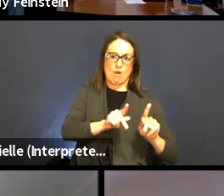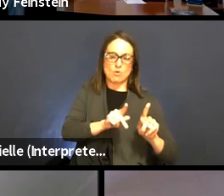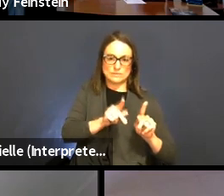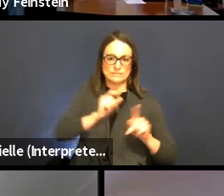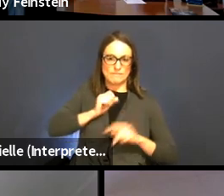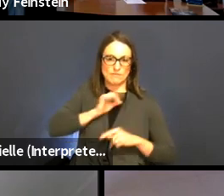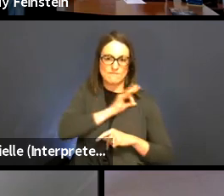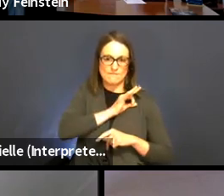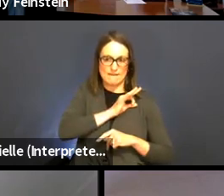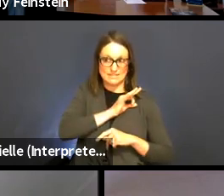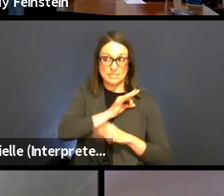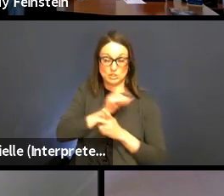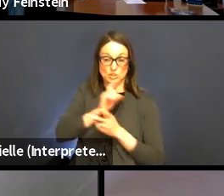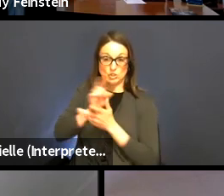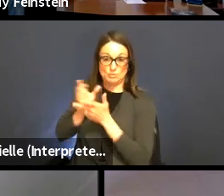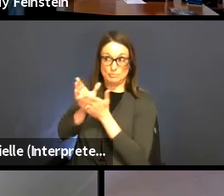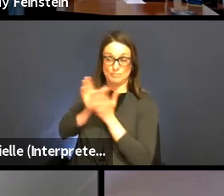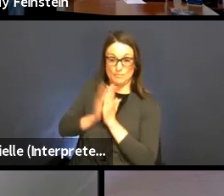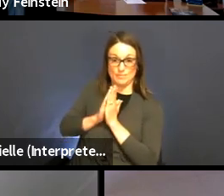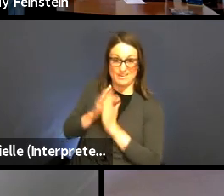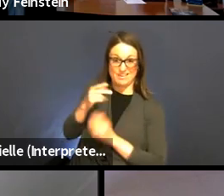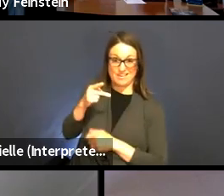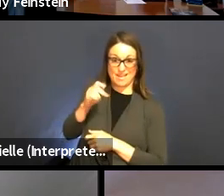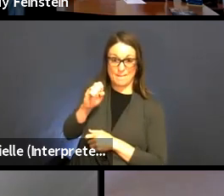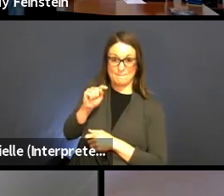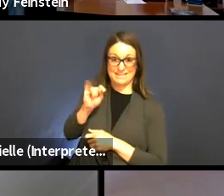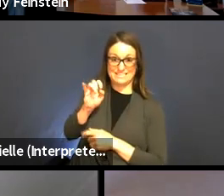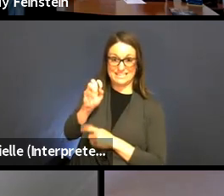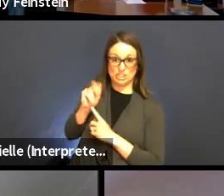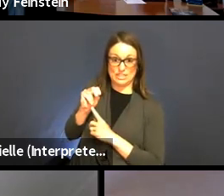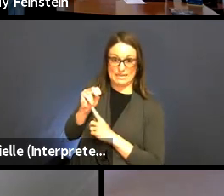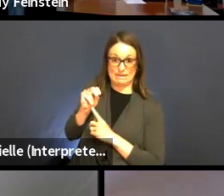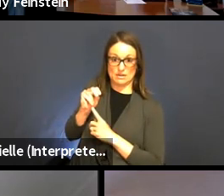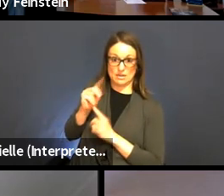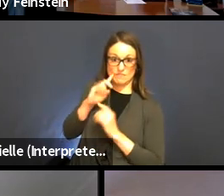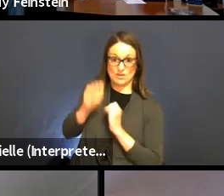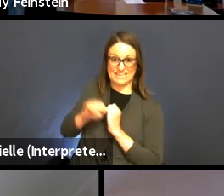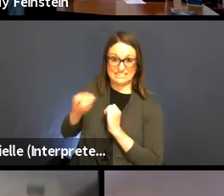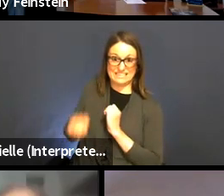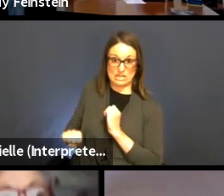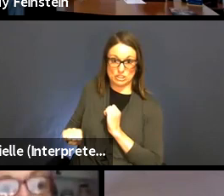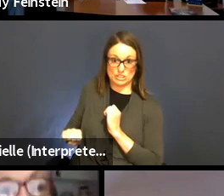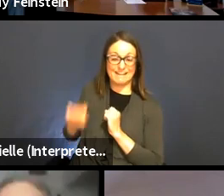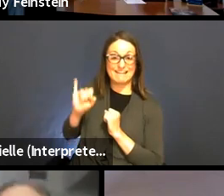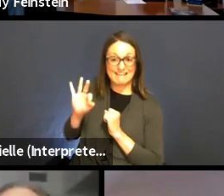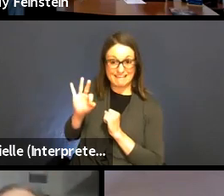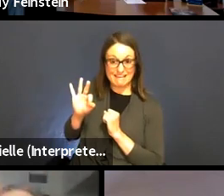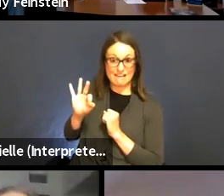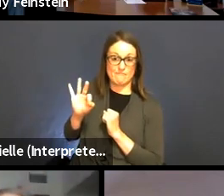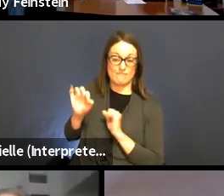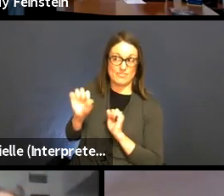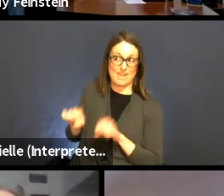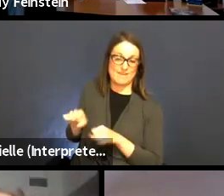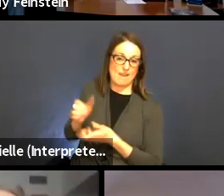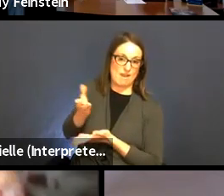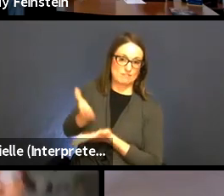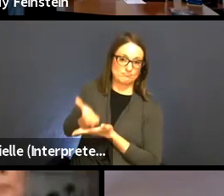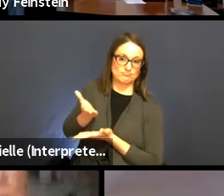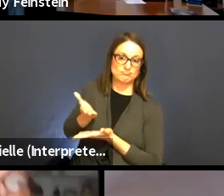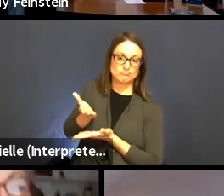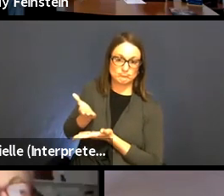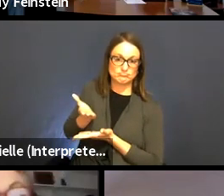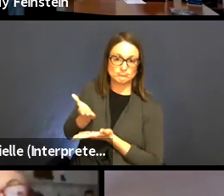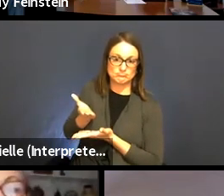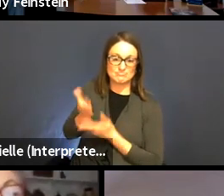petition for a tenure clock extension if he or she can show that